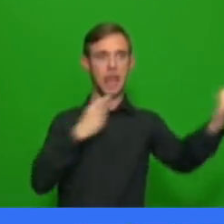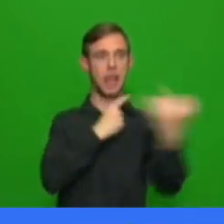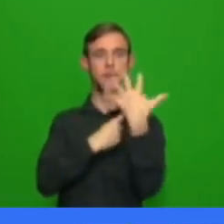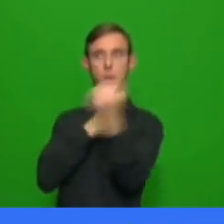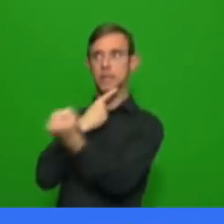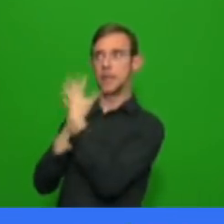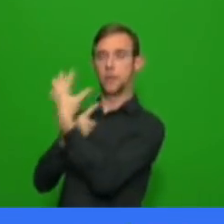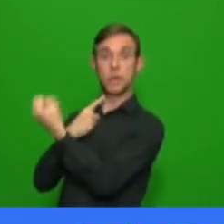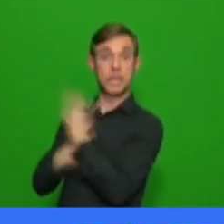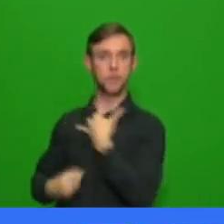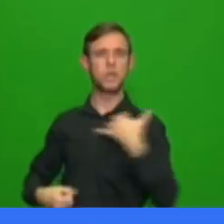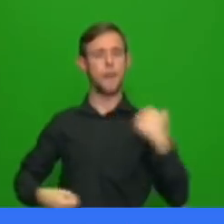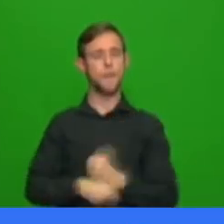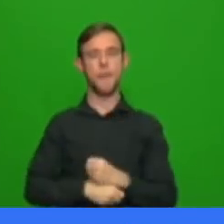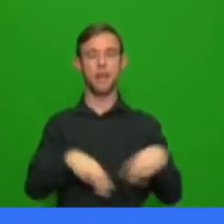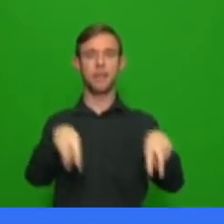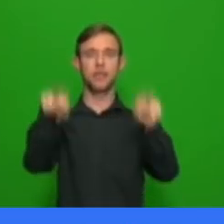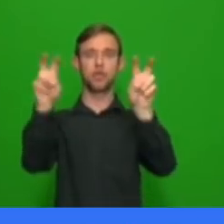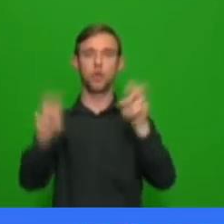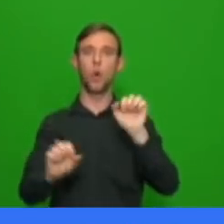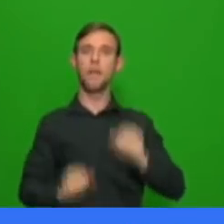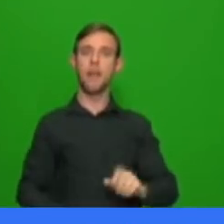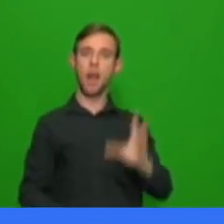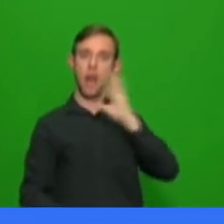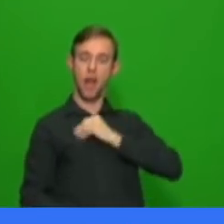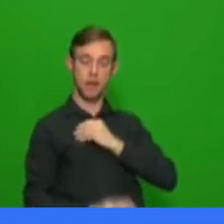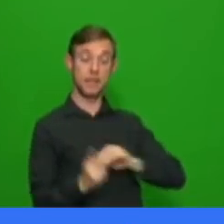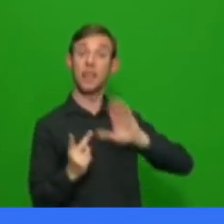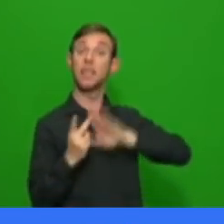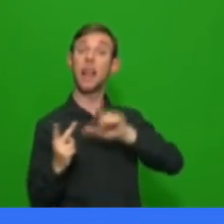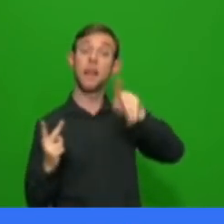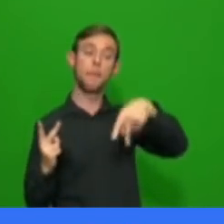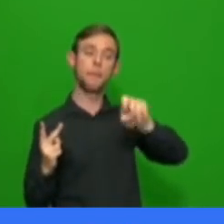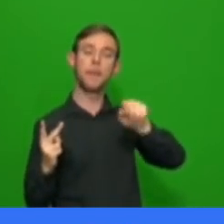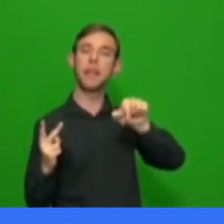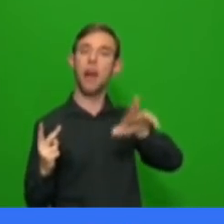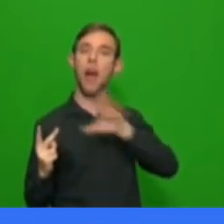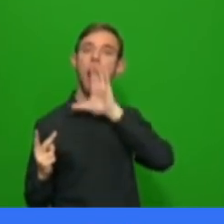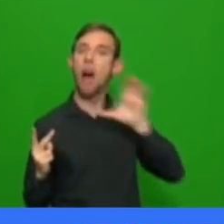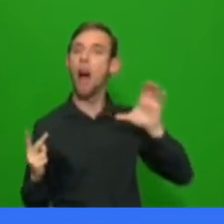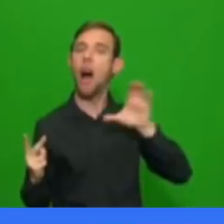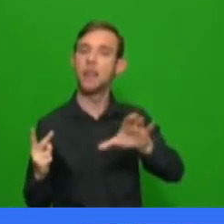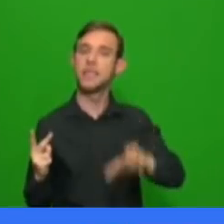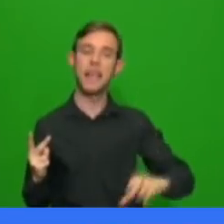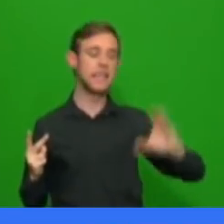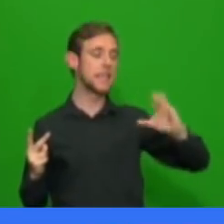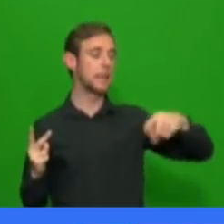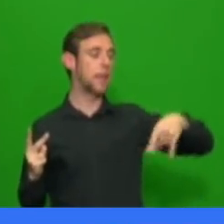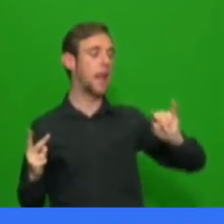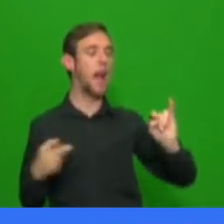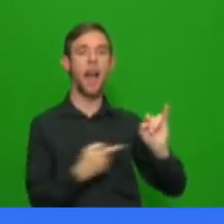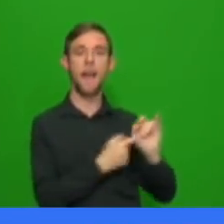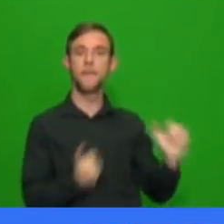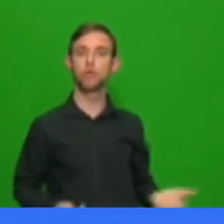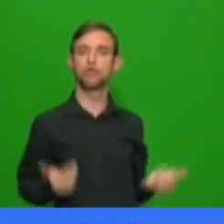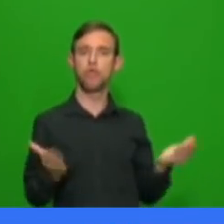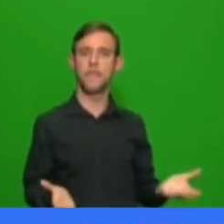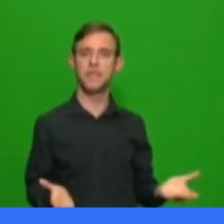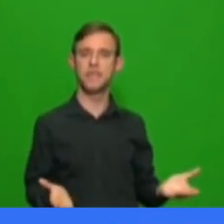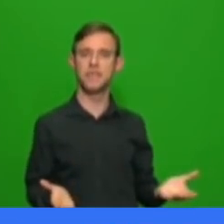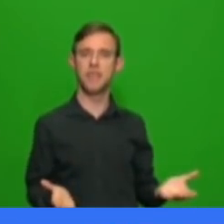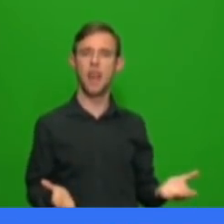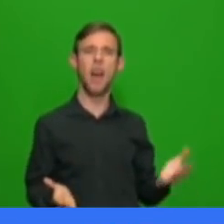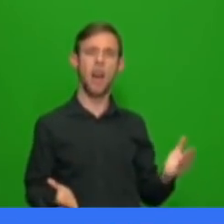Peter Montalto. Can you please comment more on CPI for services, which has declined fast in the last few